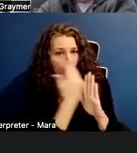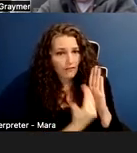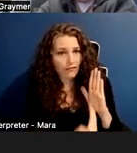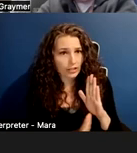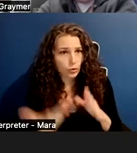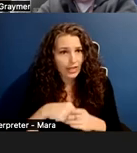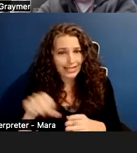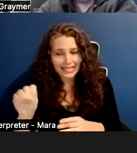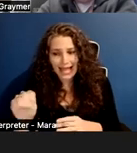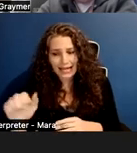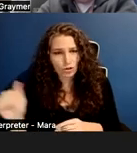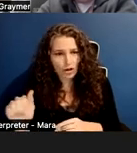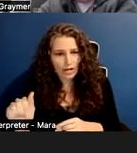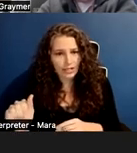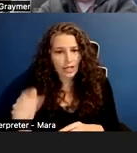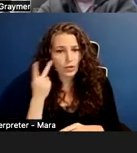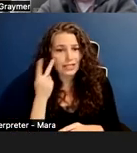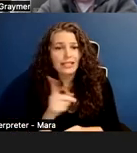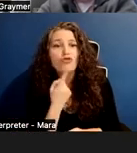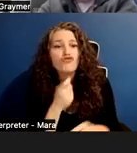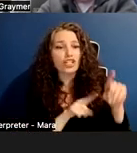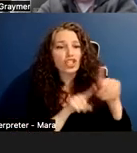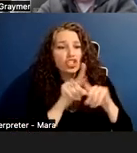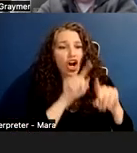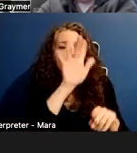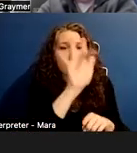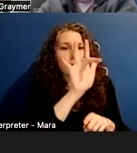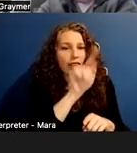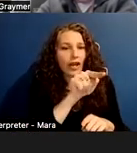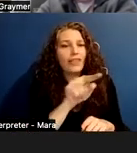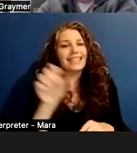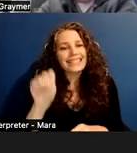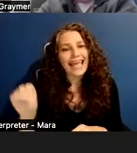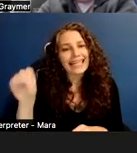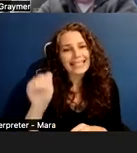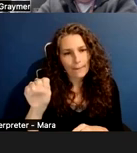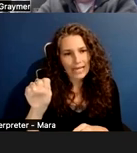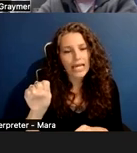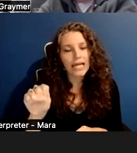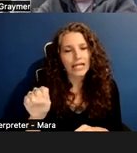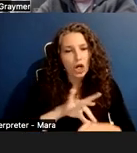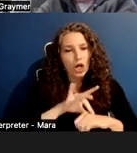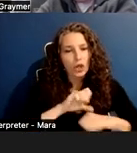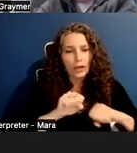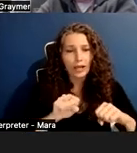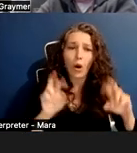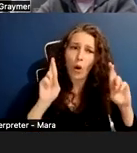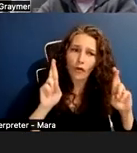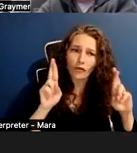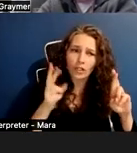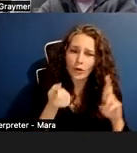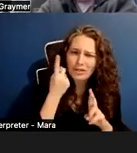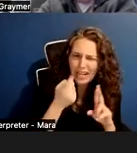You can see the little red star there is the San Simeon earthquake. And hopefully this conveys a